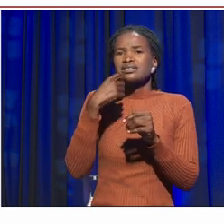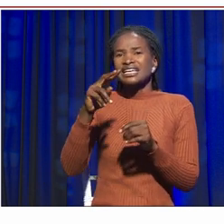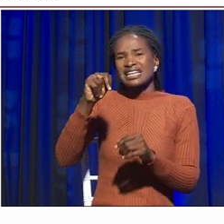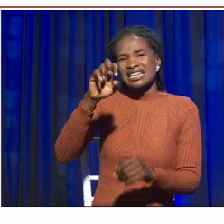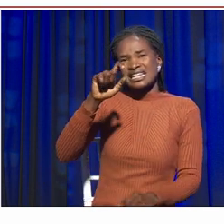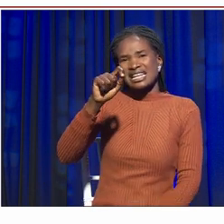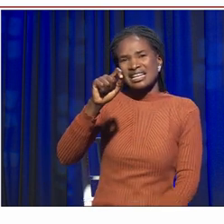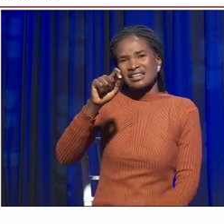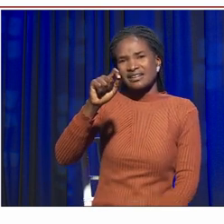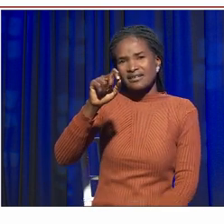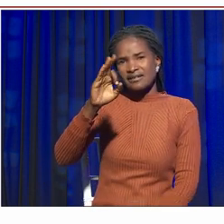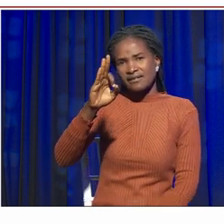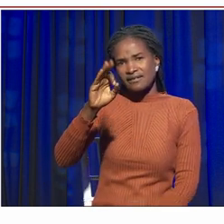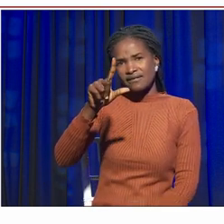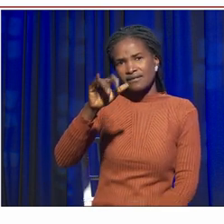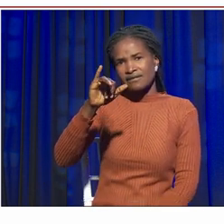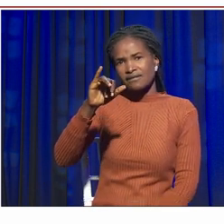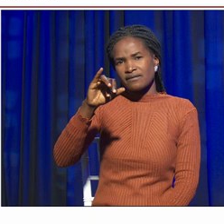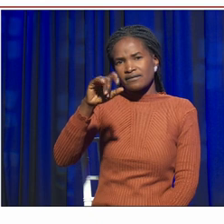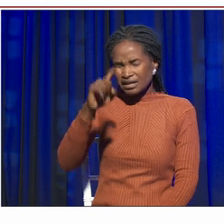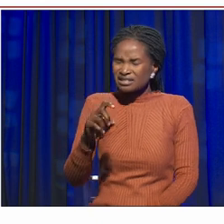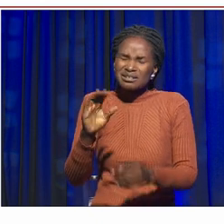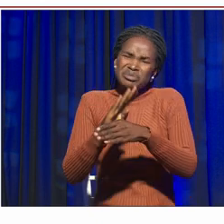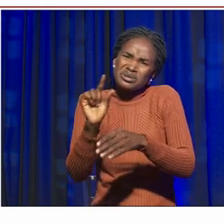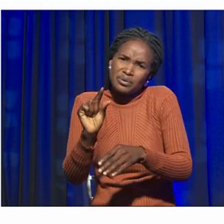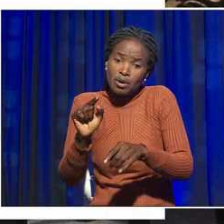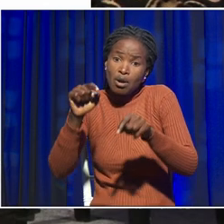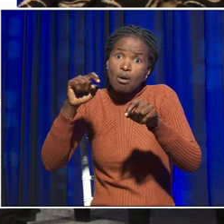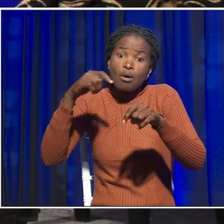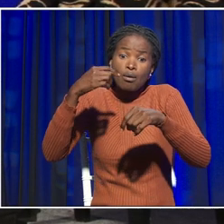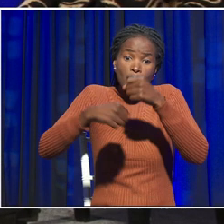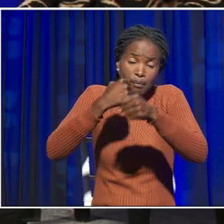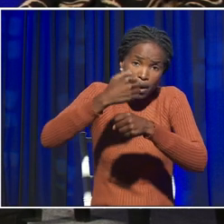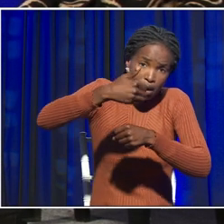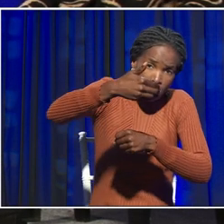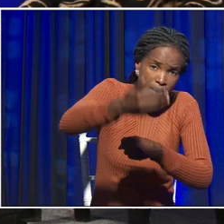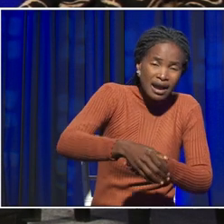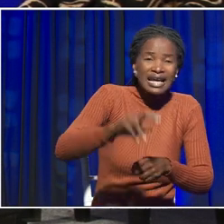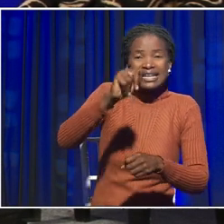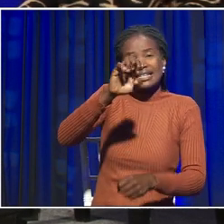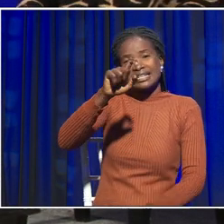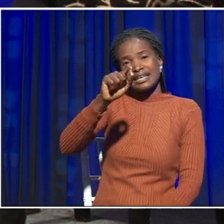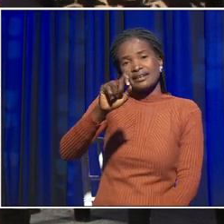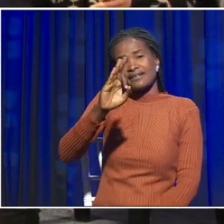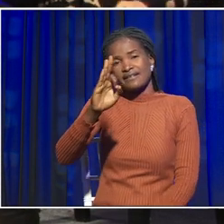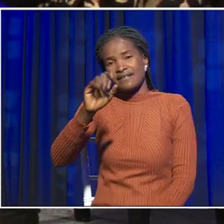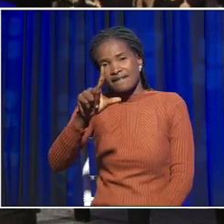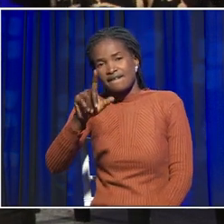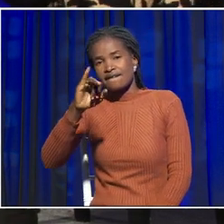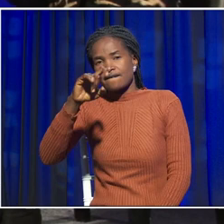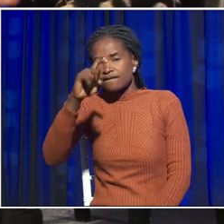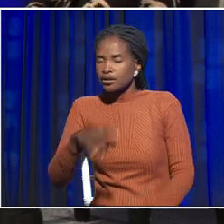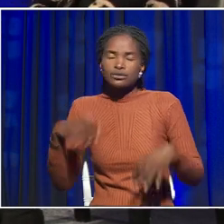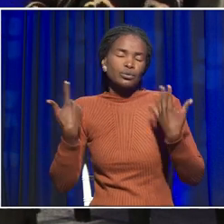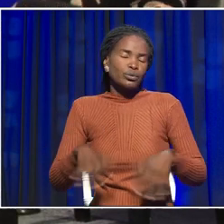small niche business. Imagine how he feels today. He was a very small niche businessman. Probably. That is the